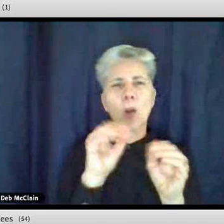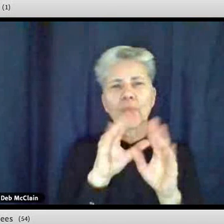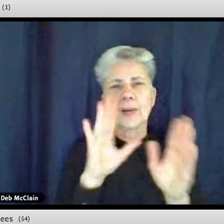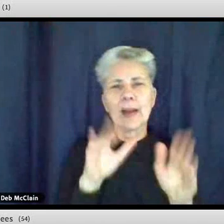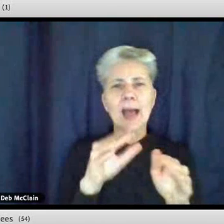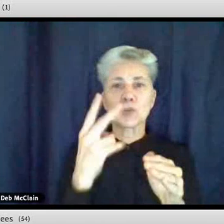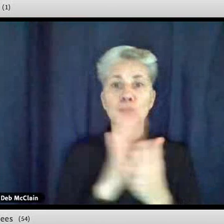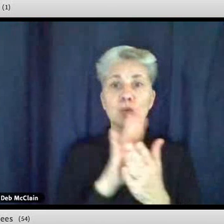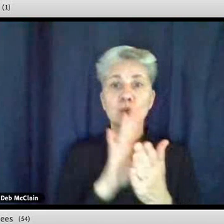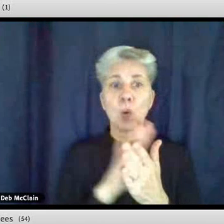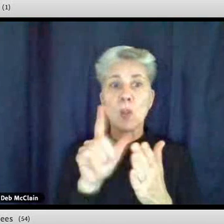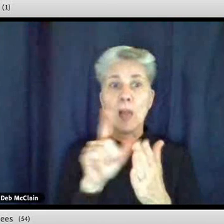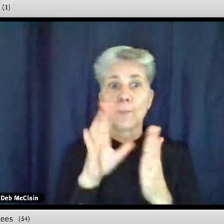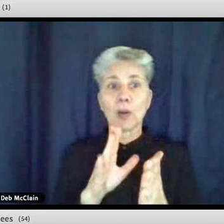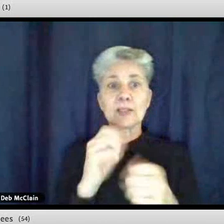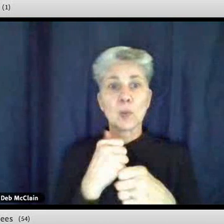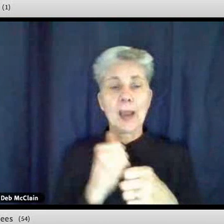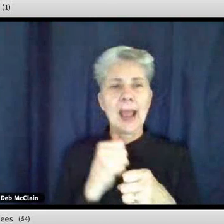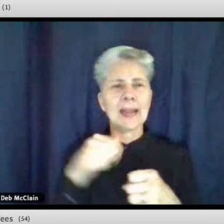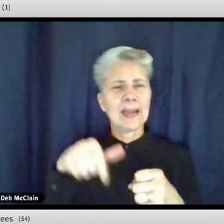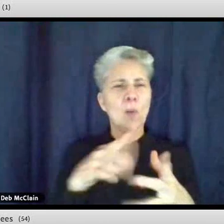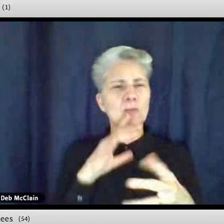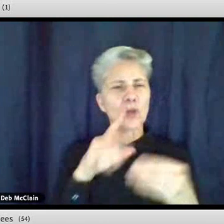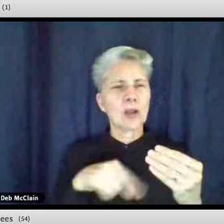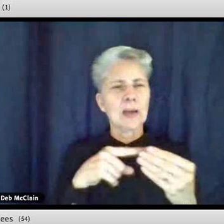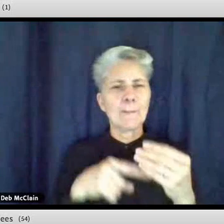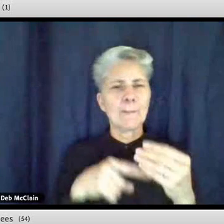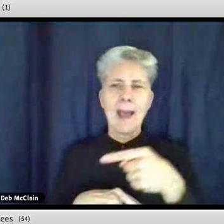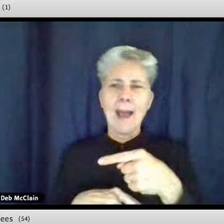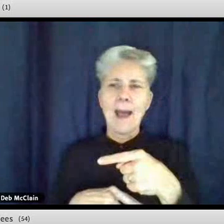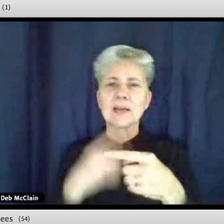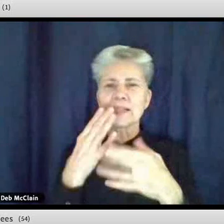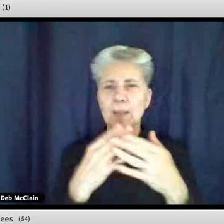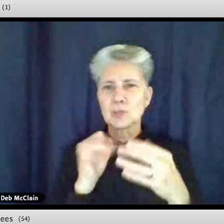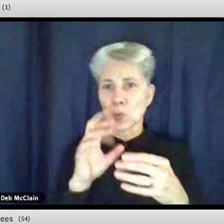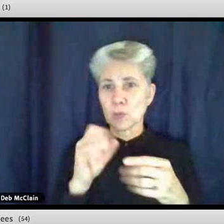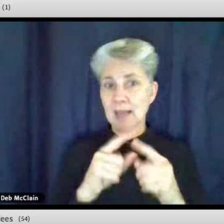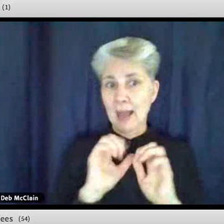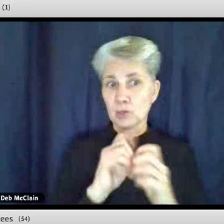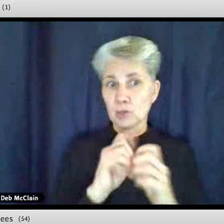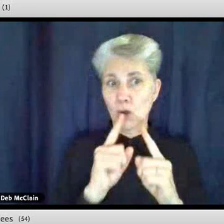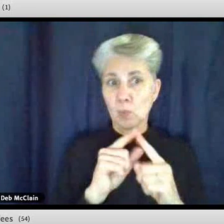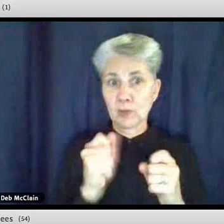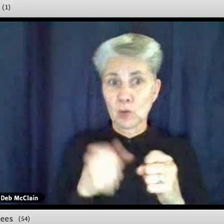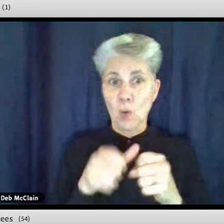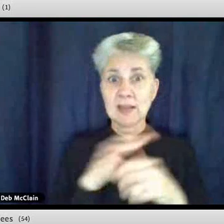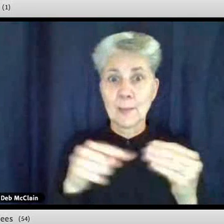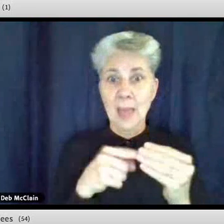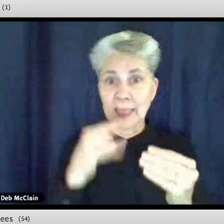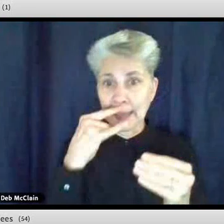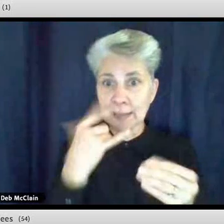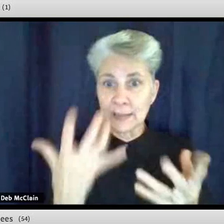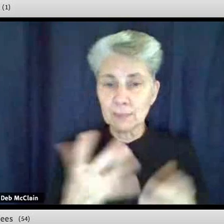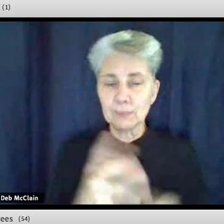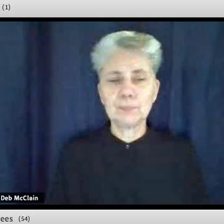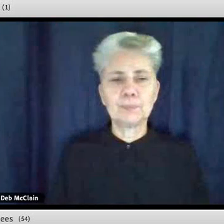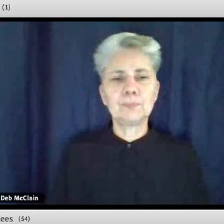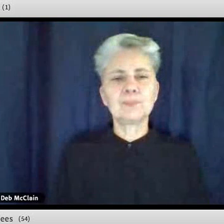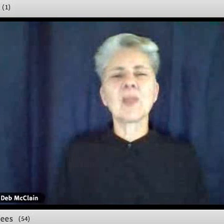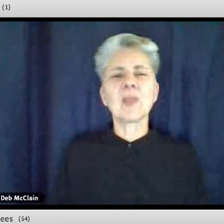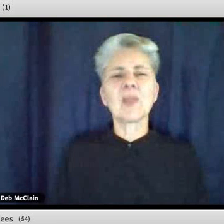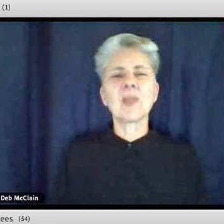There's also a mini clearinghouse for school that 2 school librarians created. And then this is here where I was talking, I said later there'd